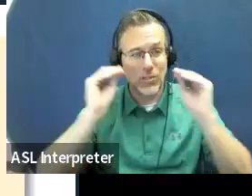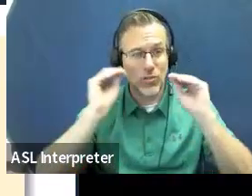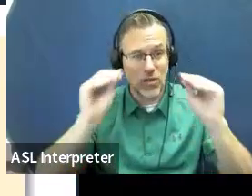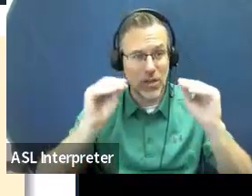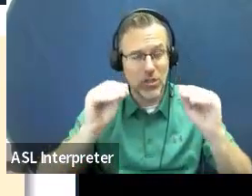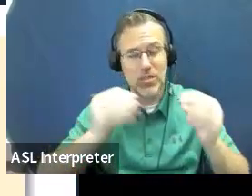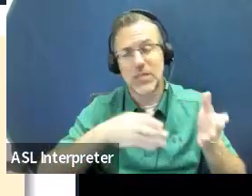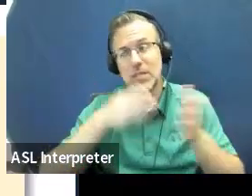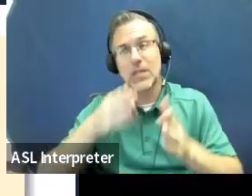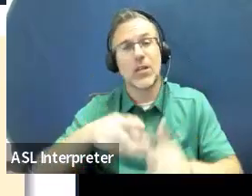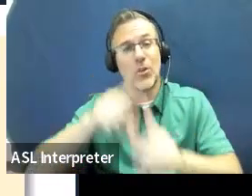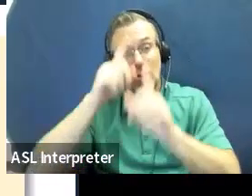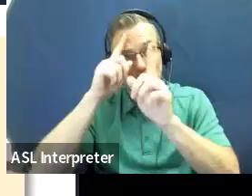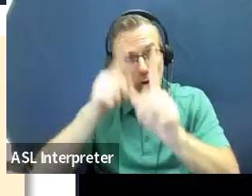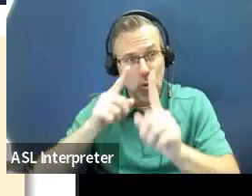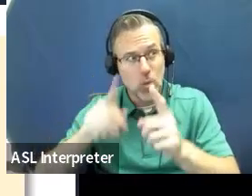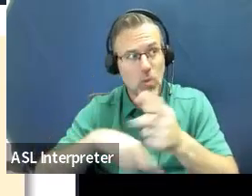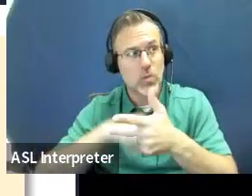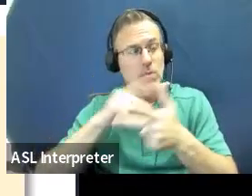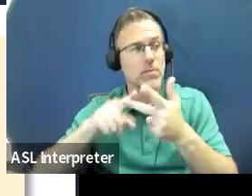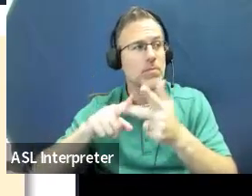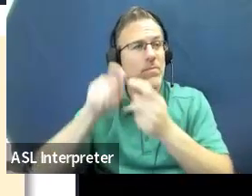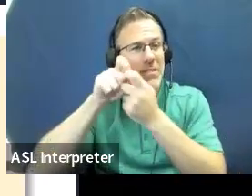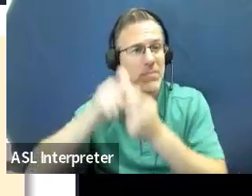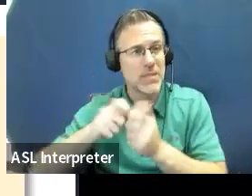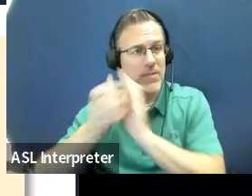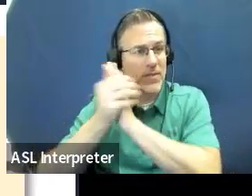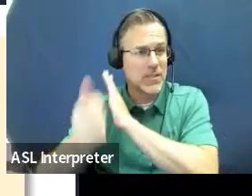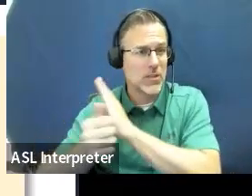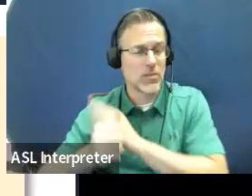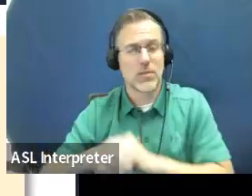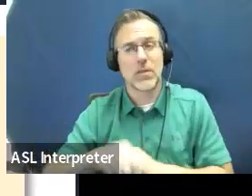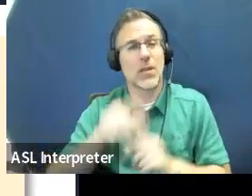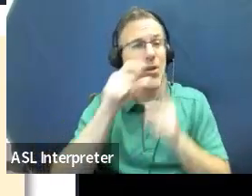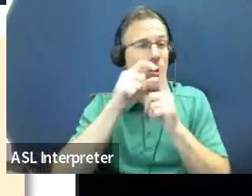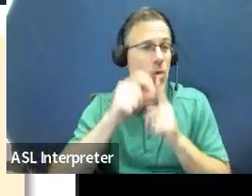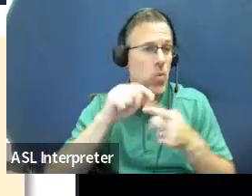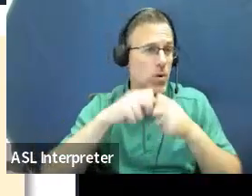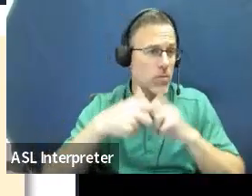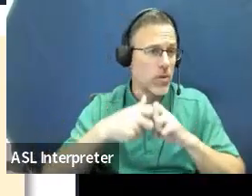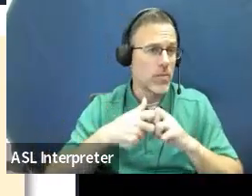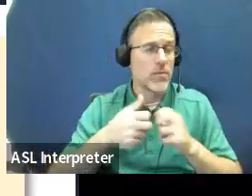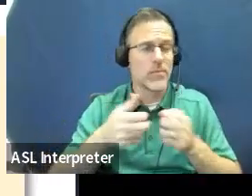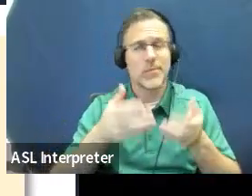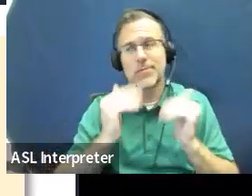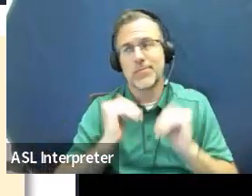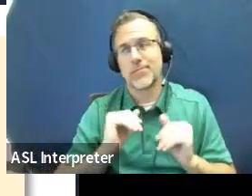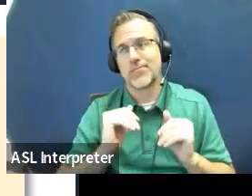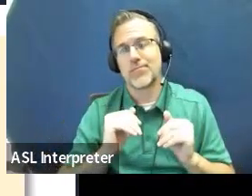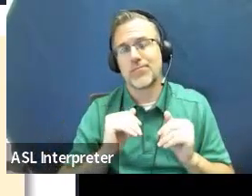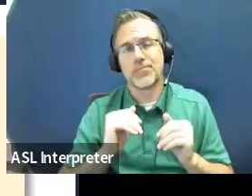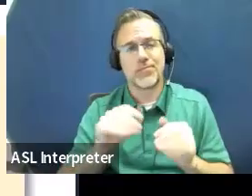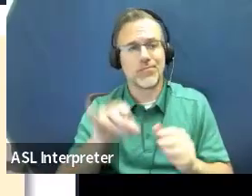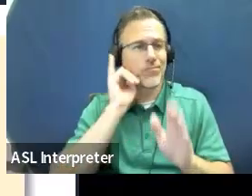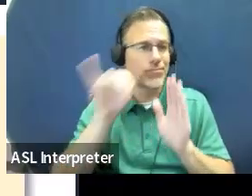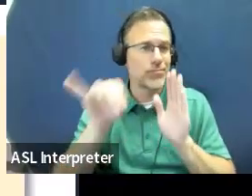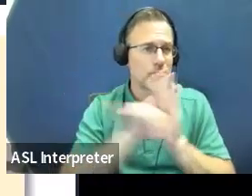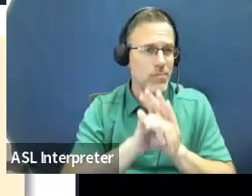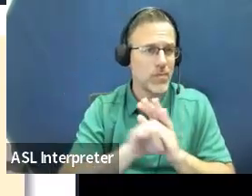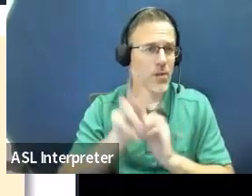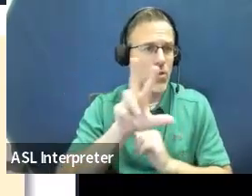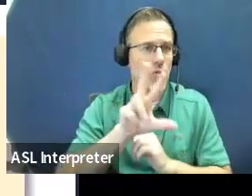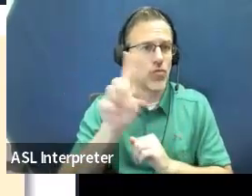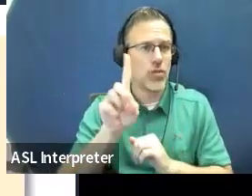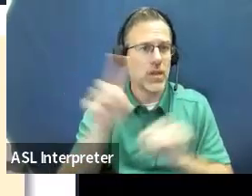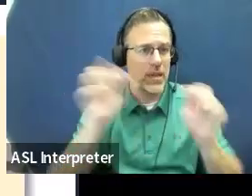you're working on specific skills. Are you working on word problems? Are you working on identifying attributes of 3D shapes?